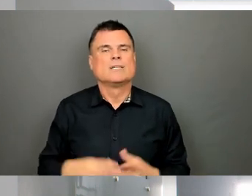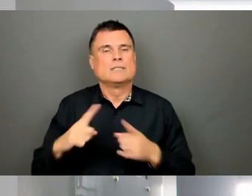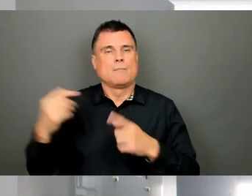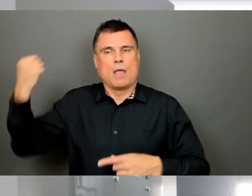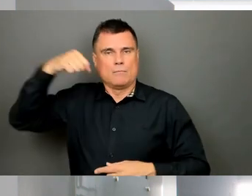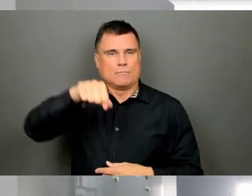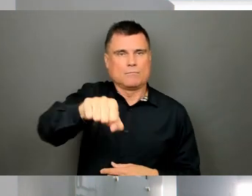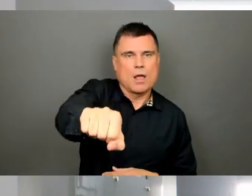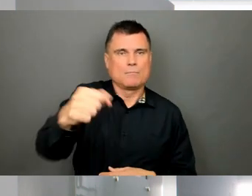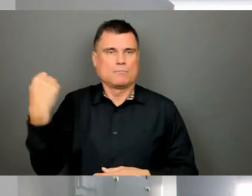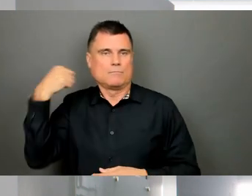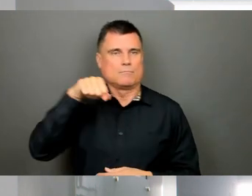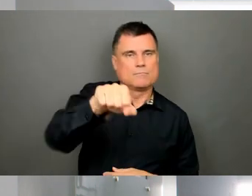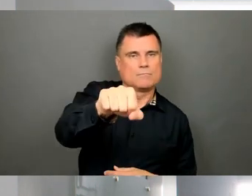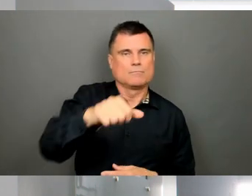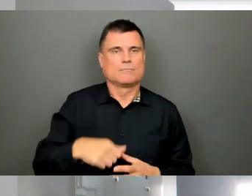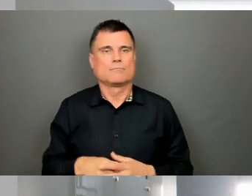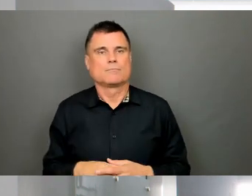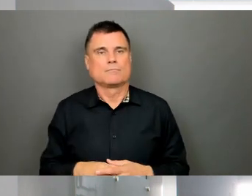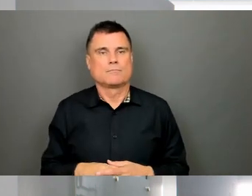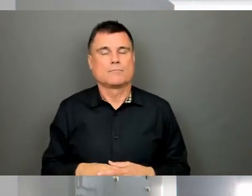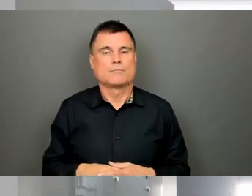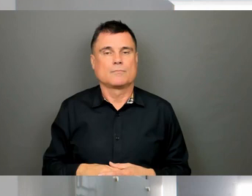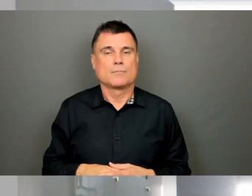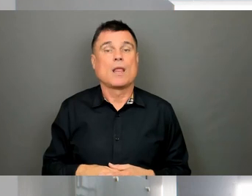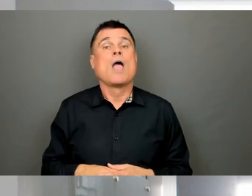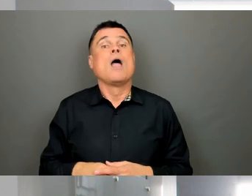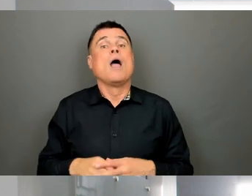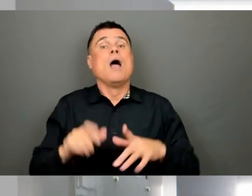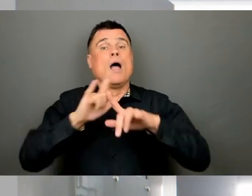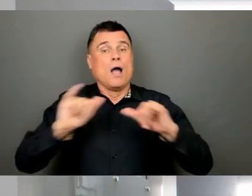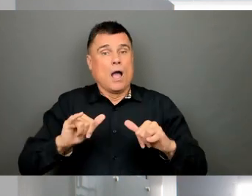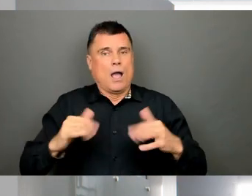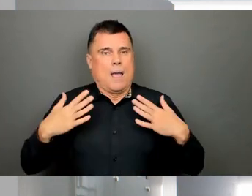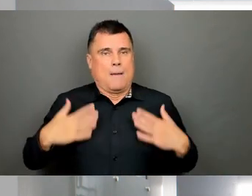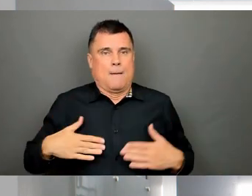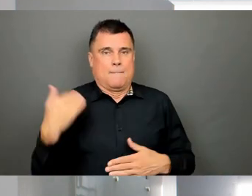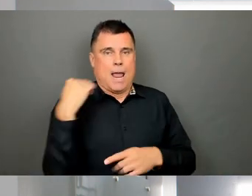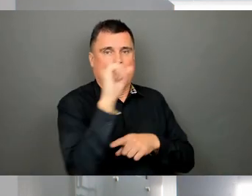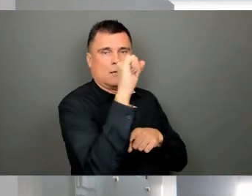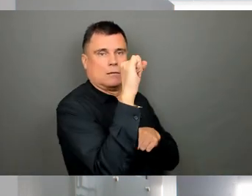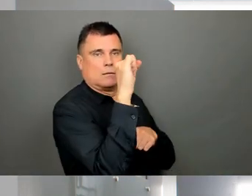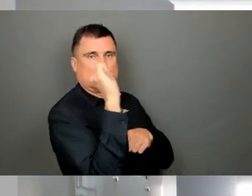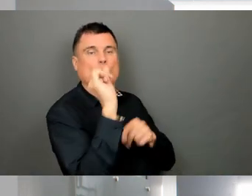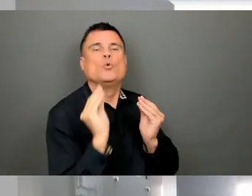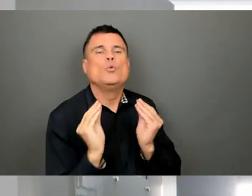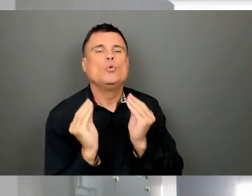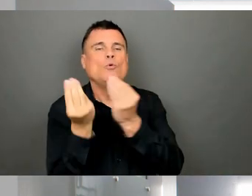pump, pump. Now remember we talked about grooves? So this is actually going to be a back groove. So we're going